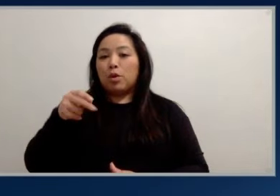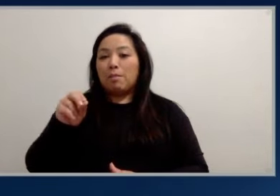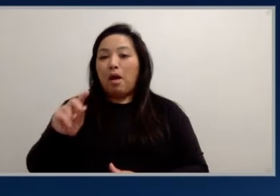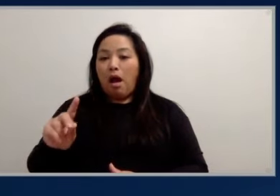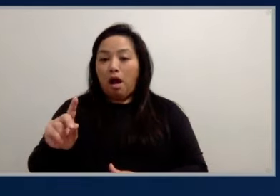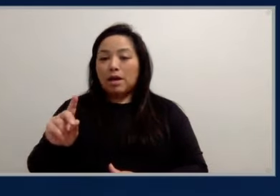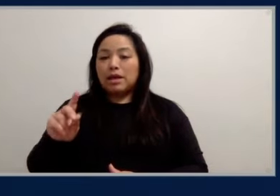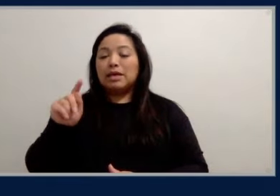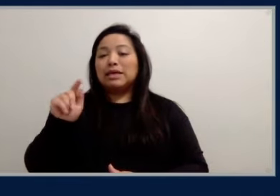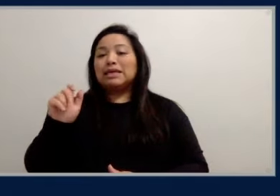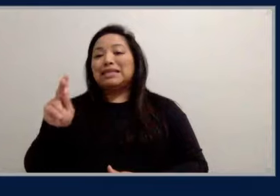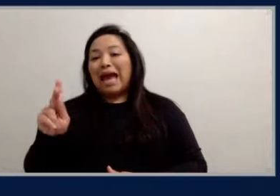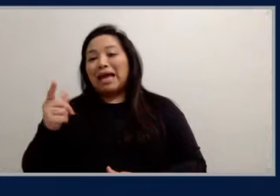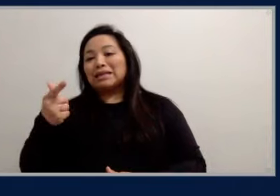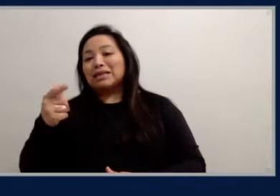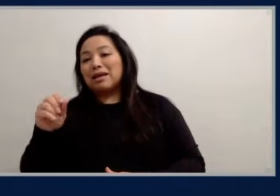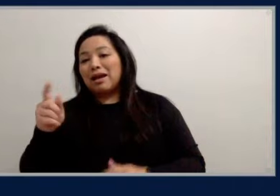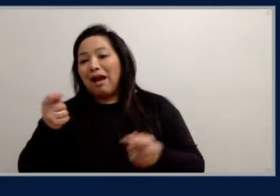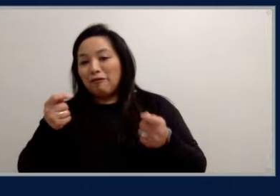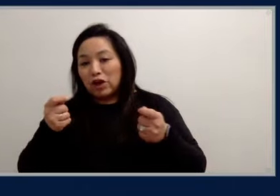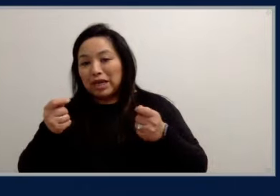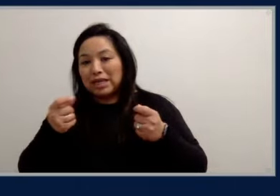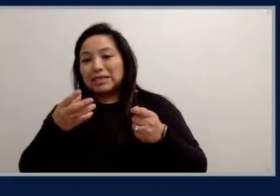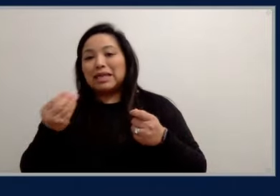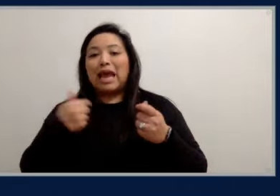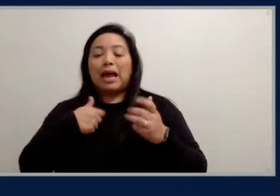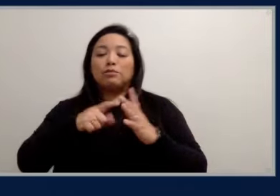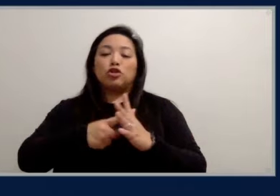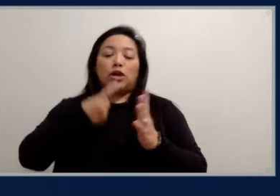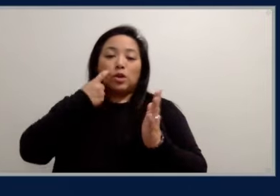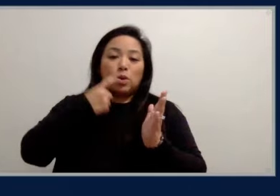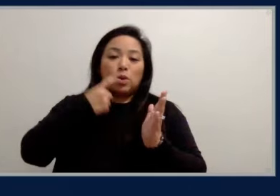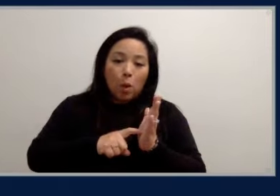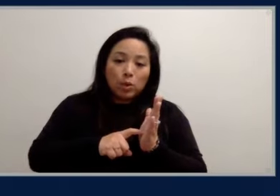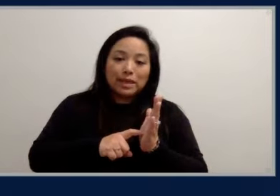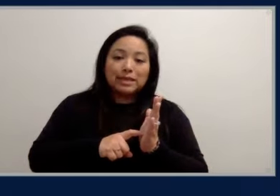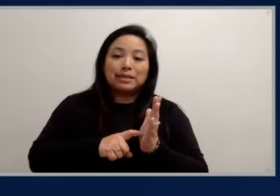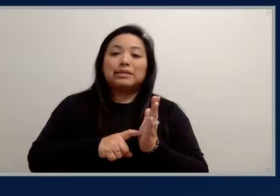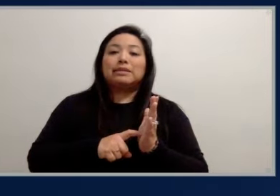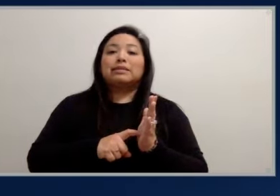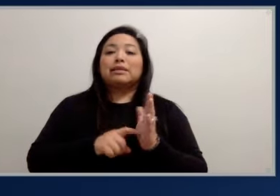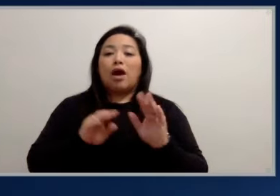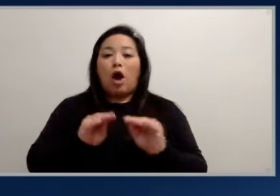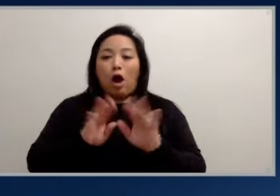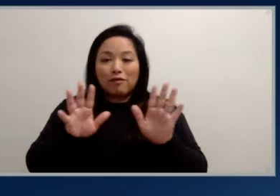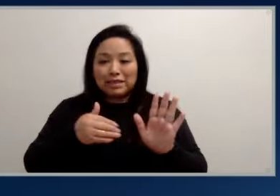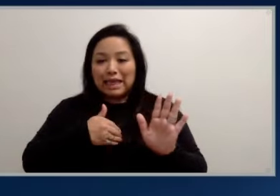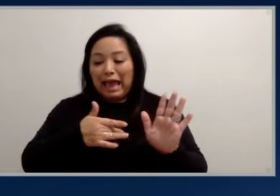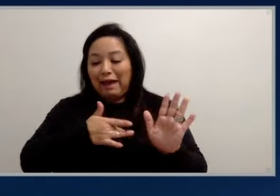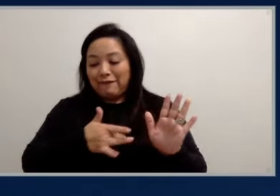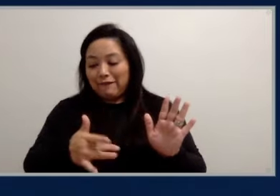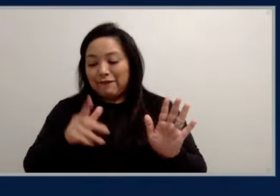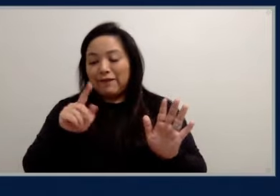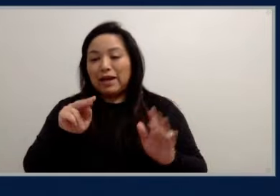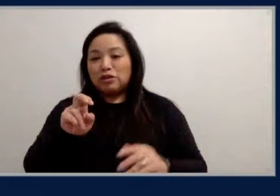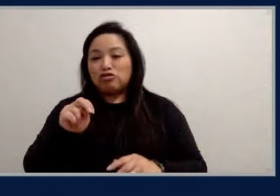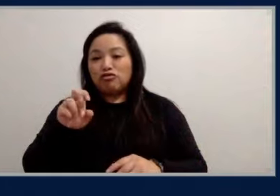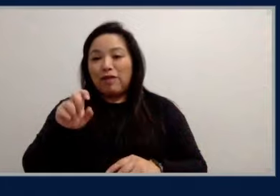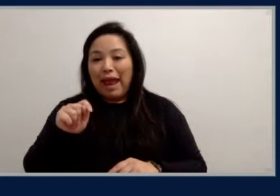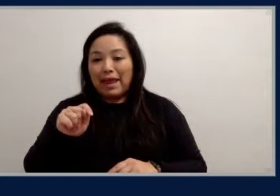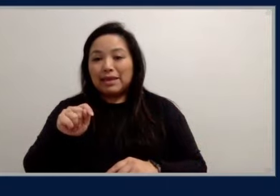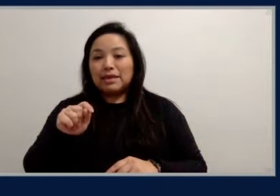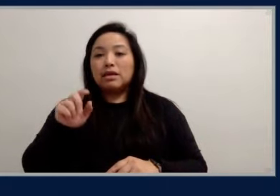you, Robbie. And I'm starting to notice, right? Like there's this obvious trend of underutilization